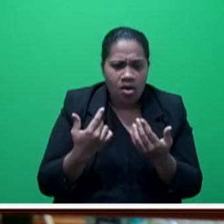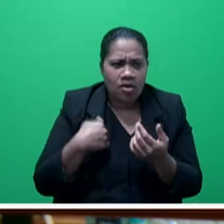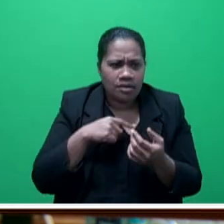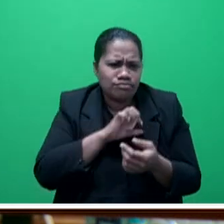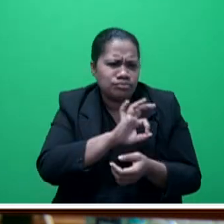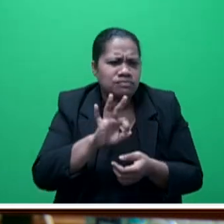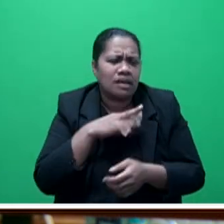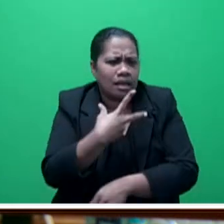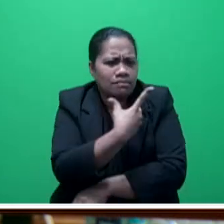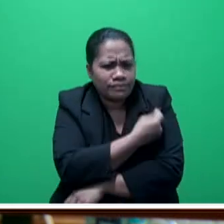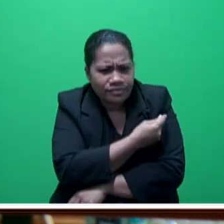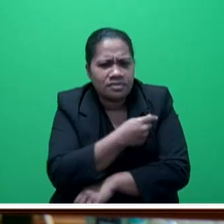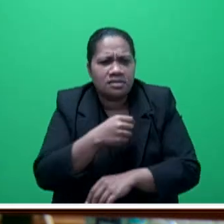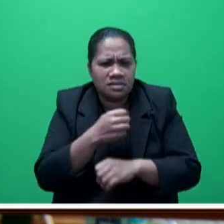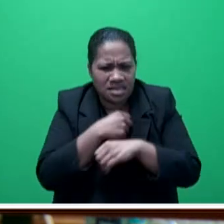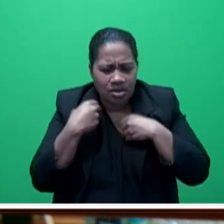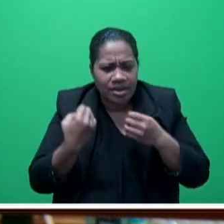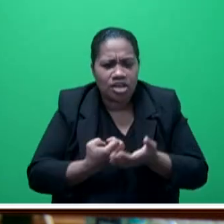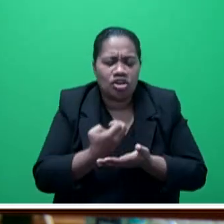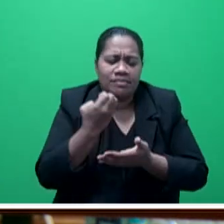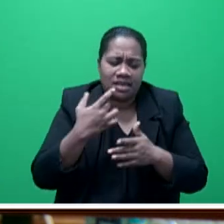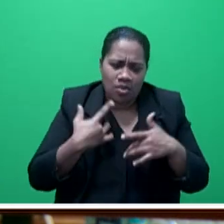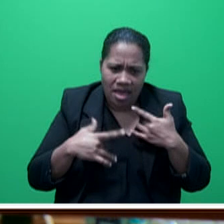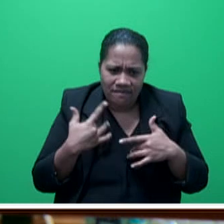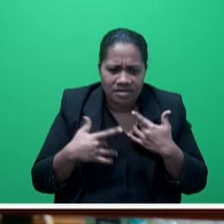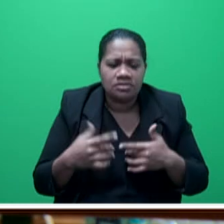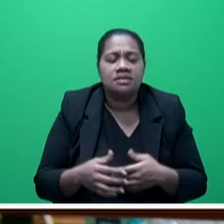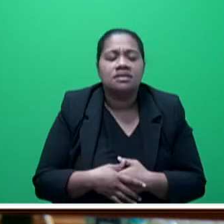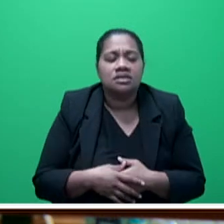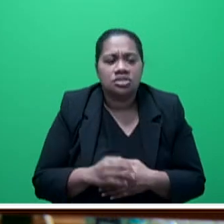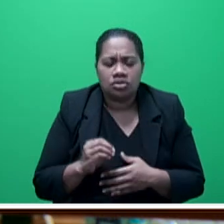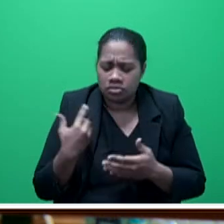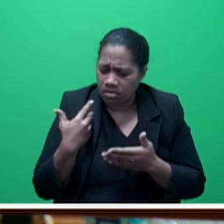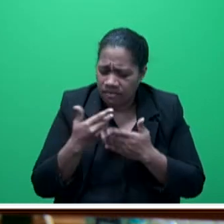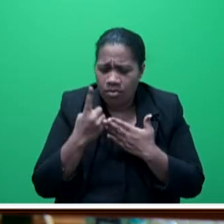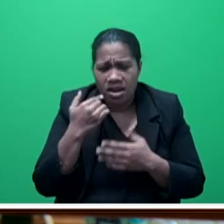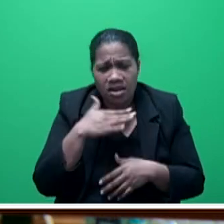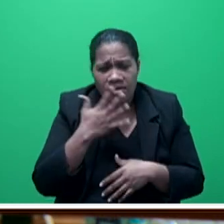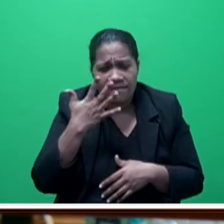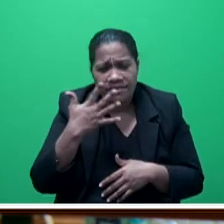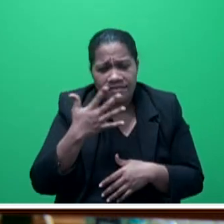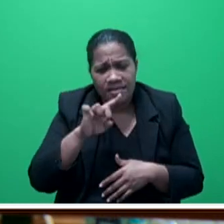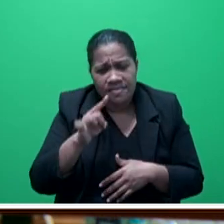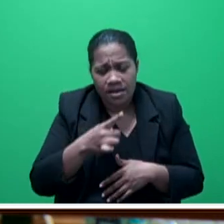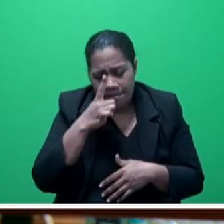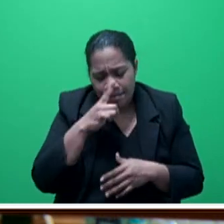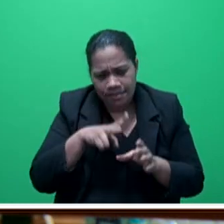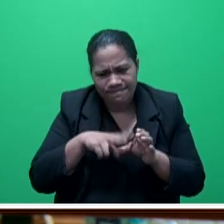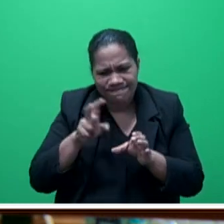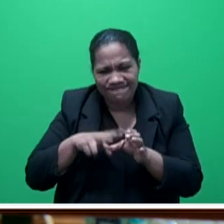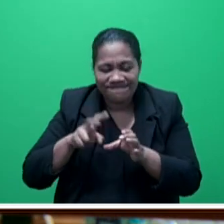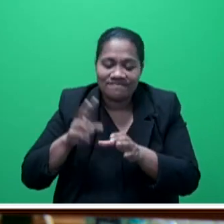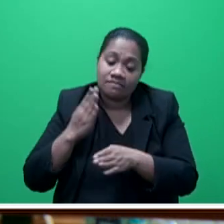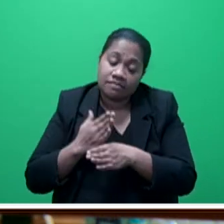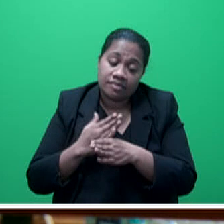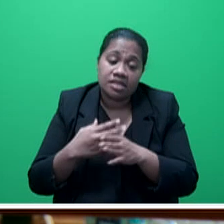on our economy and livelihoods. So far, 115,000 people have lost their jobs. The Reserve Bank has